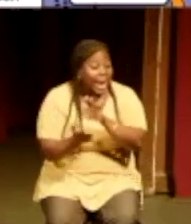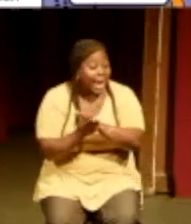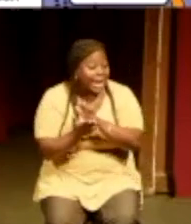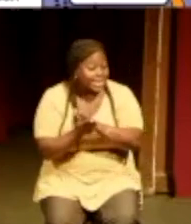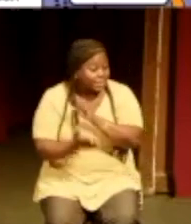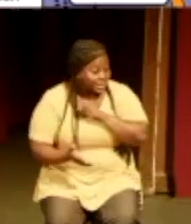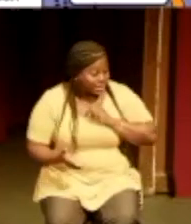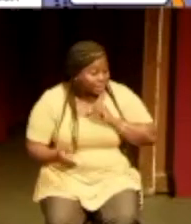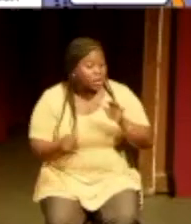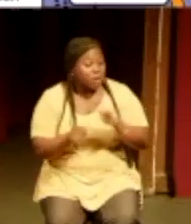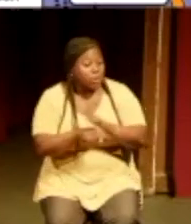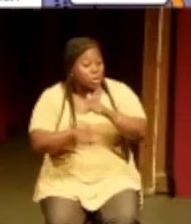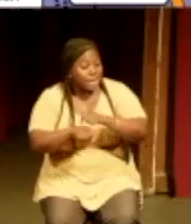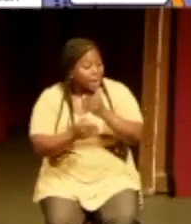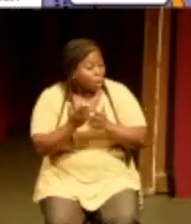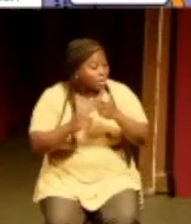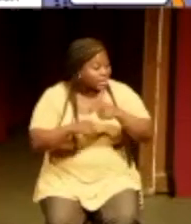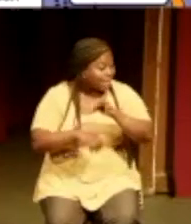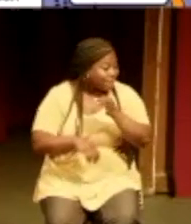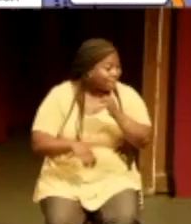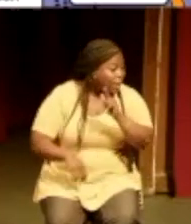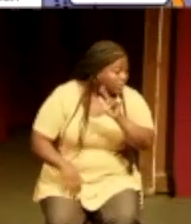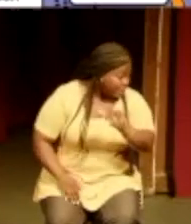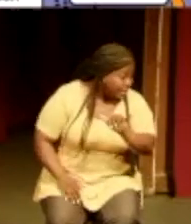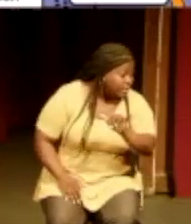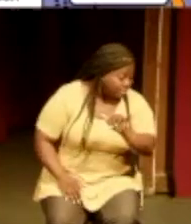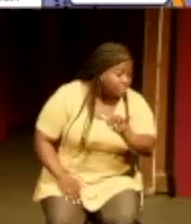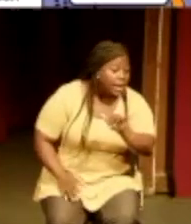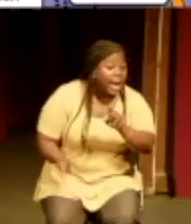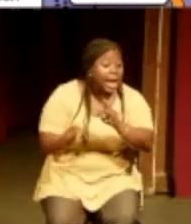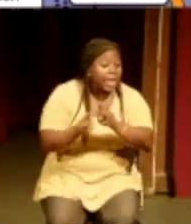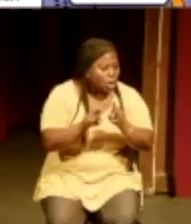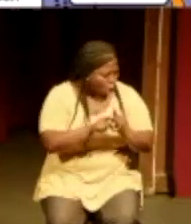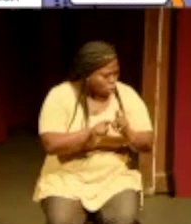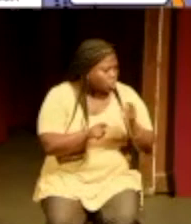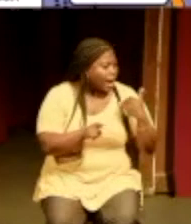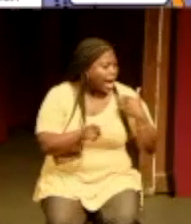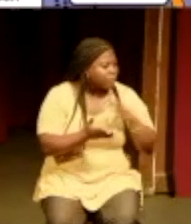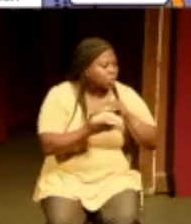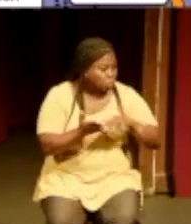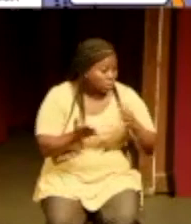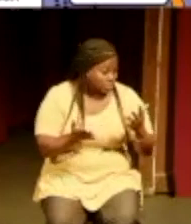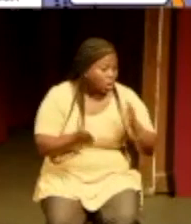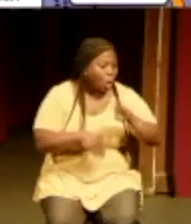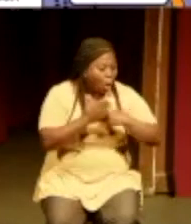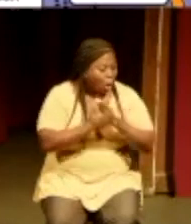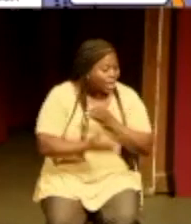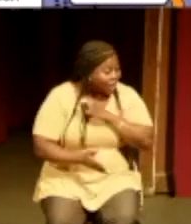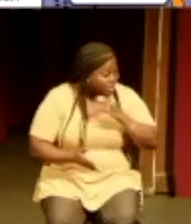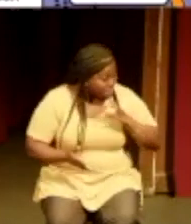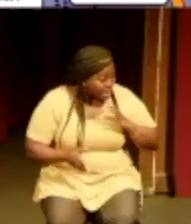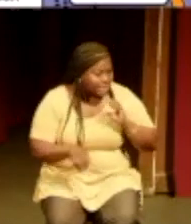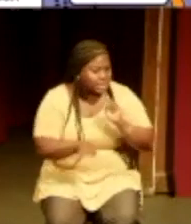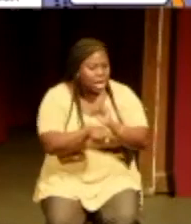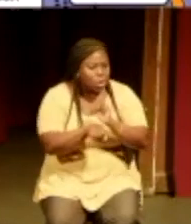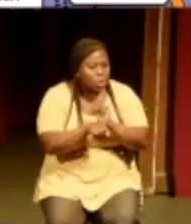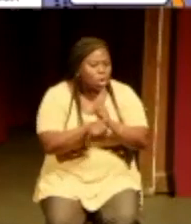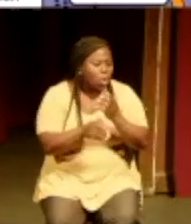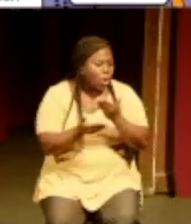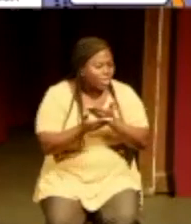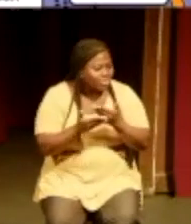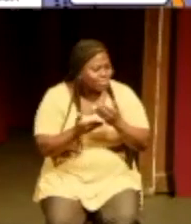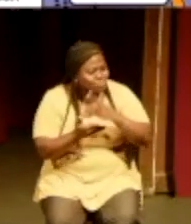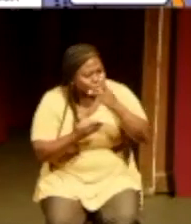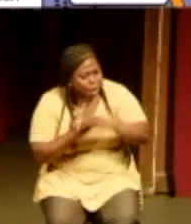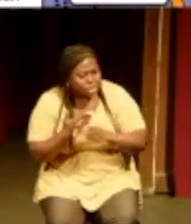and part-time faculty, and then obviously Student Senate is made up of students. They all have committees that work on initiatives or little projects, and then they